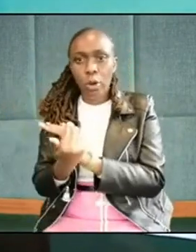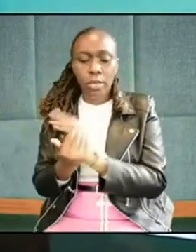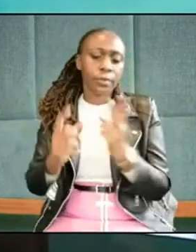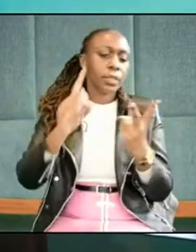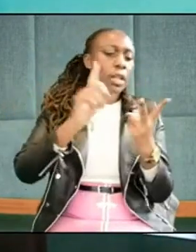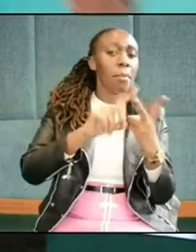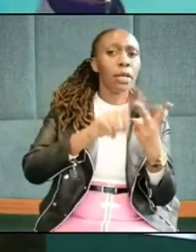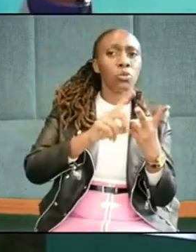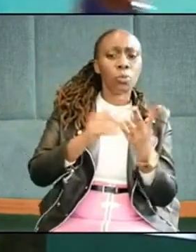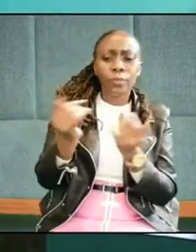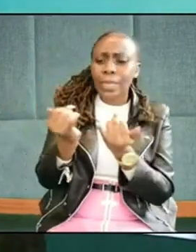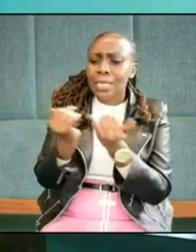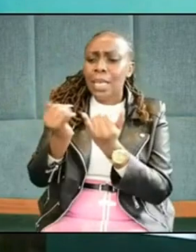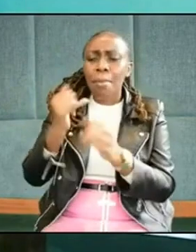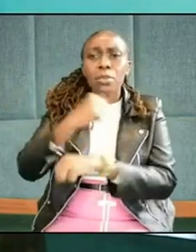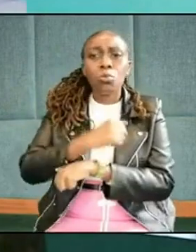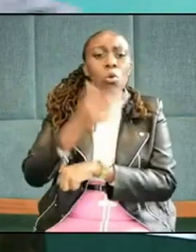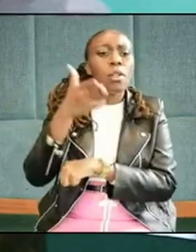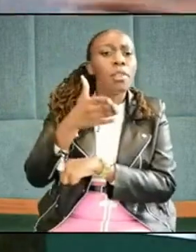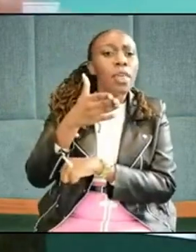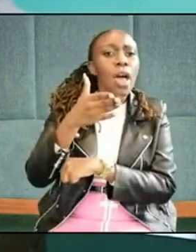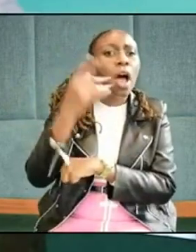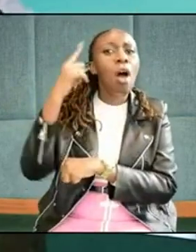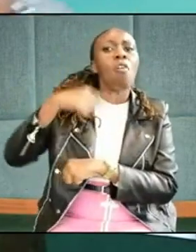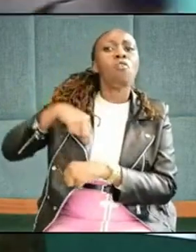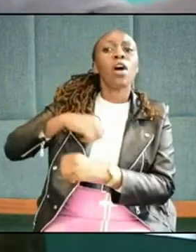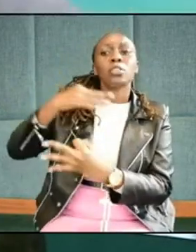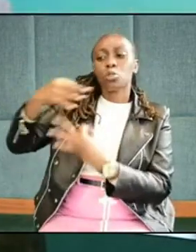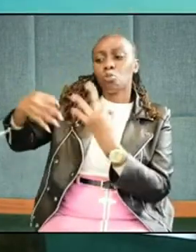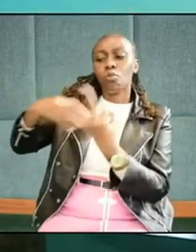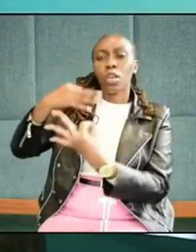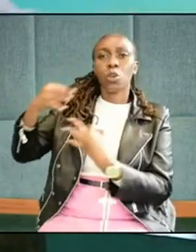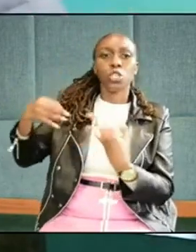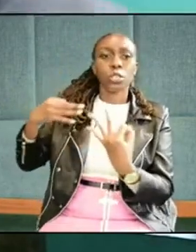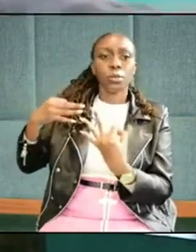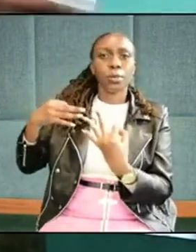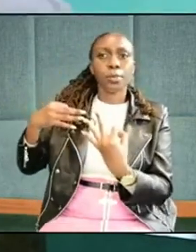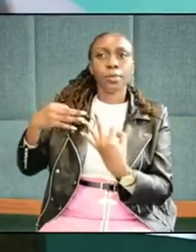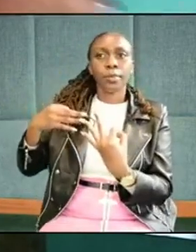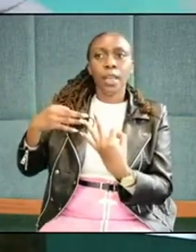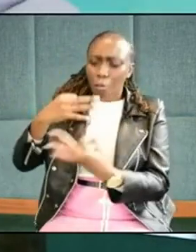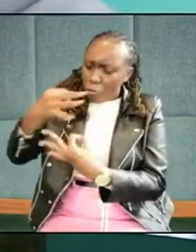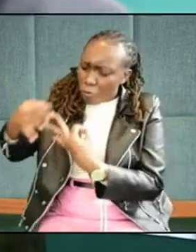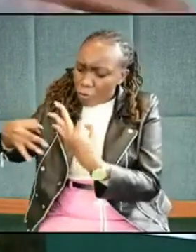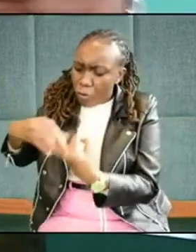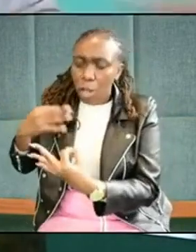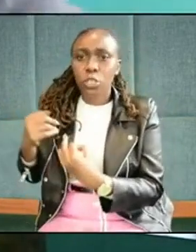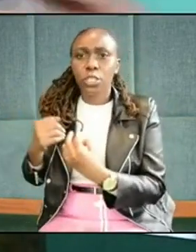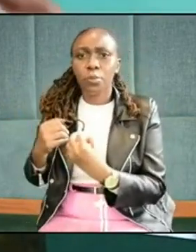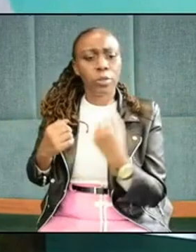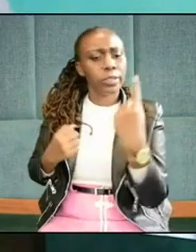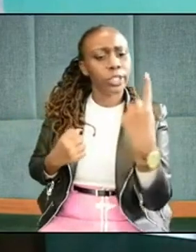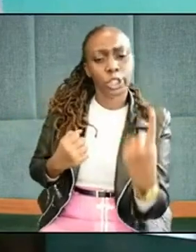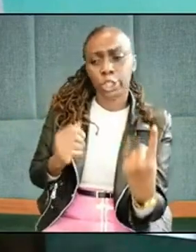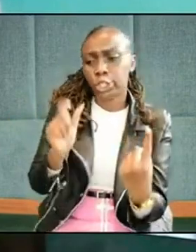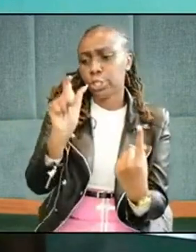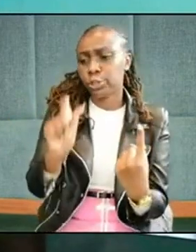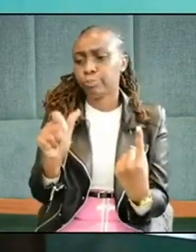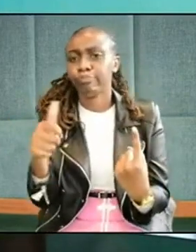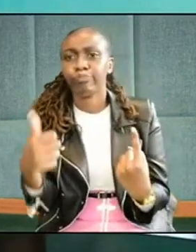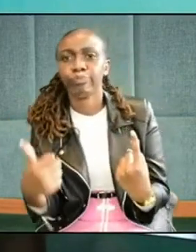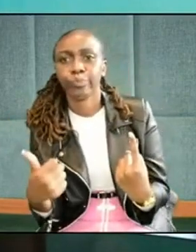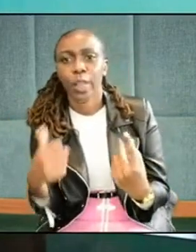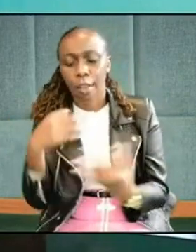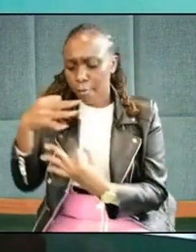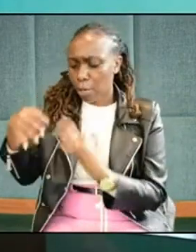two, Sabbath school is there for us to fellowship, if you please, to one another, one anothering,